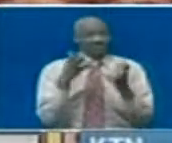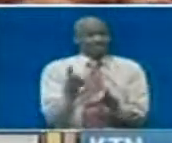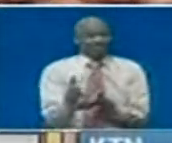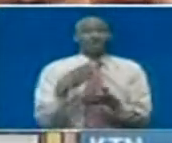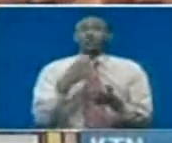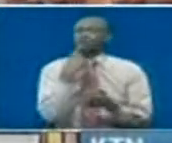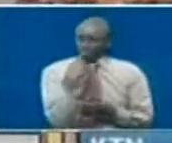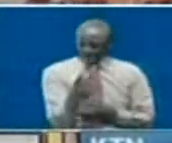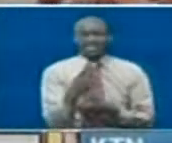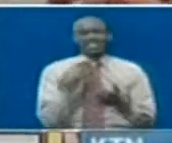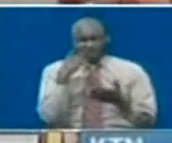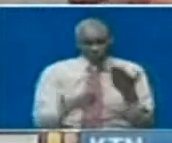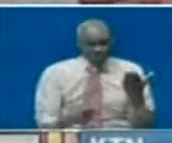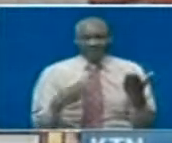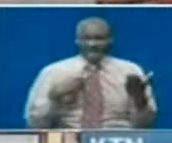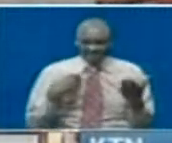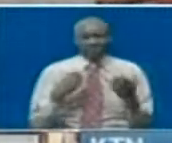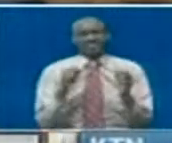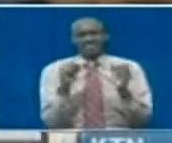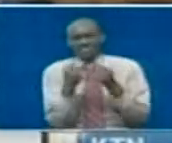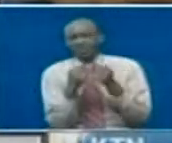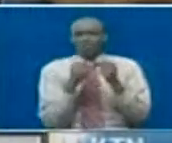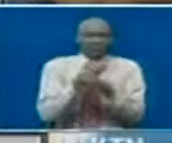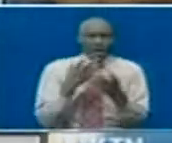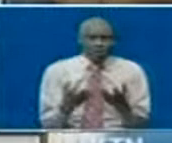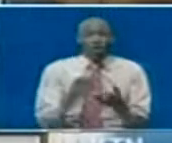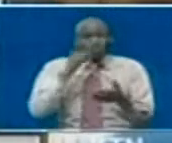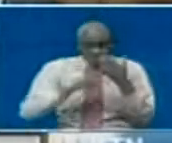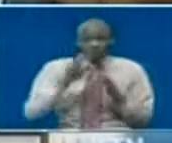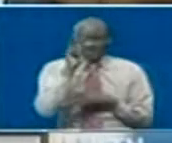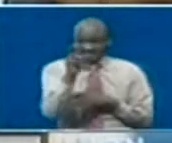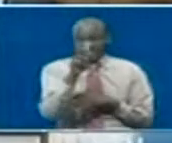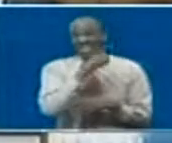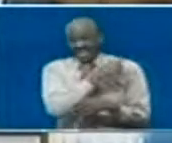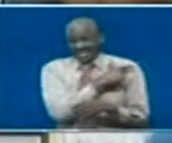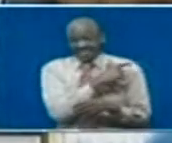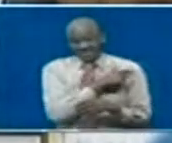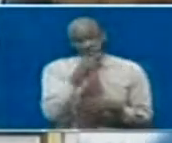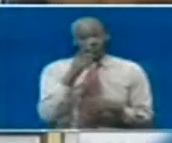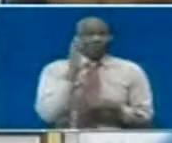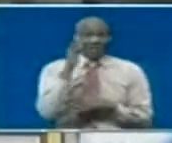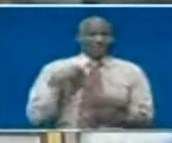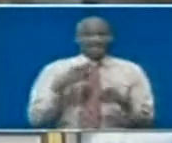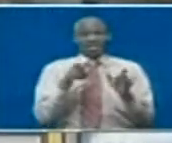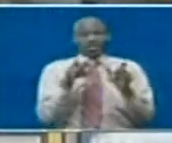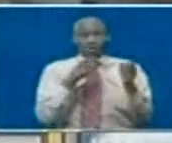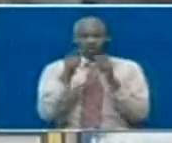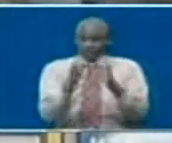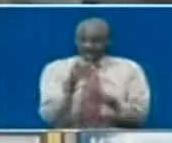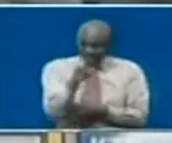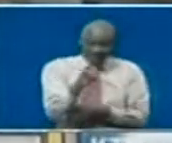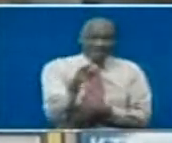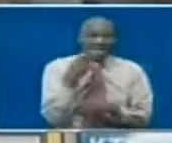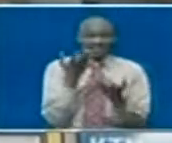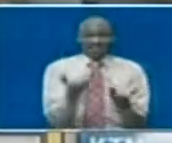speak out as it questions the level of safety. What we see as a reluctance or lack of willingness by the regulator and enforcement